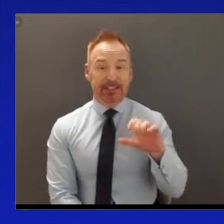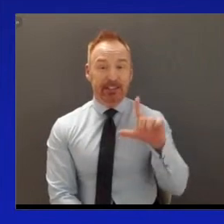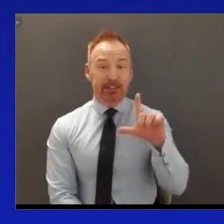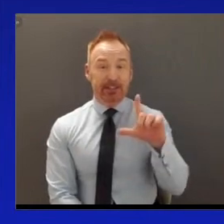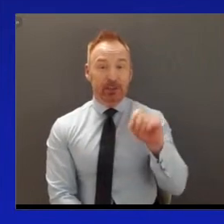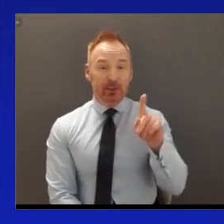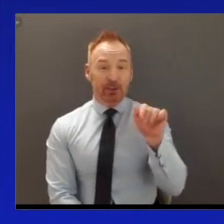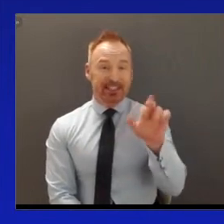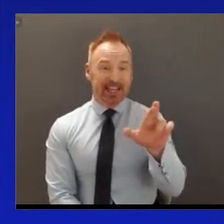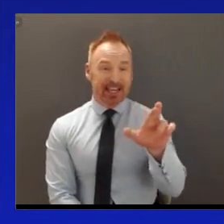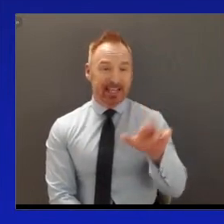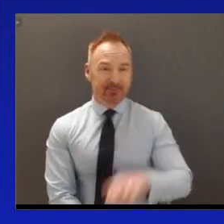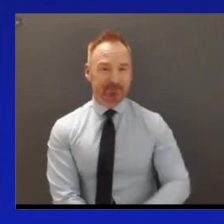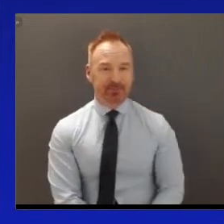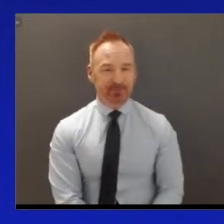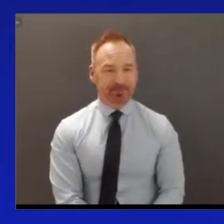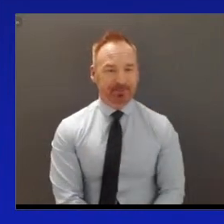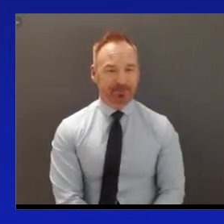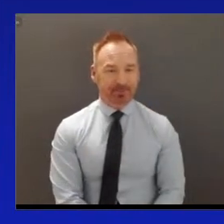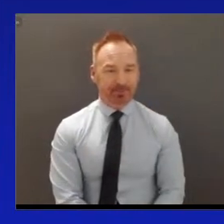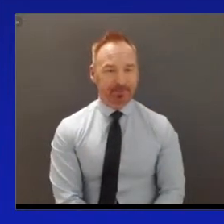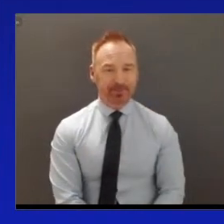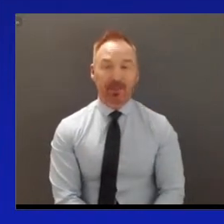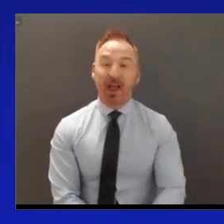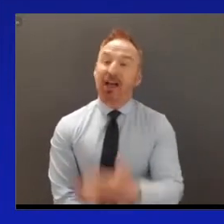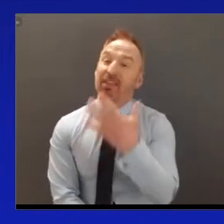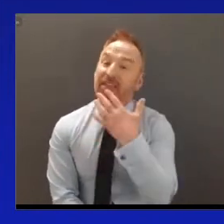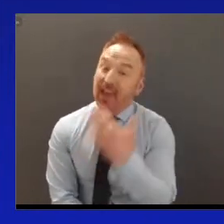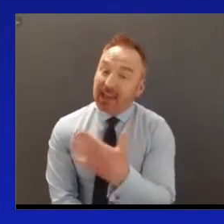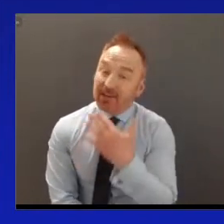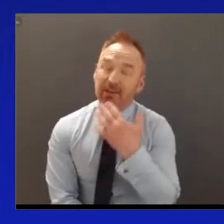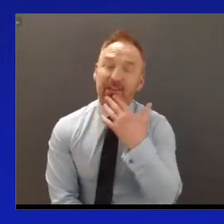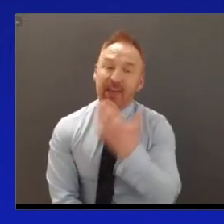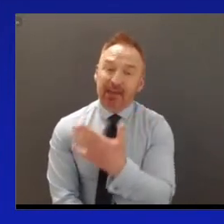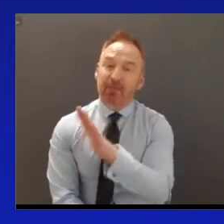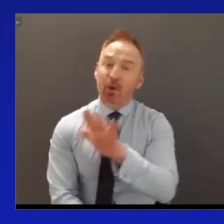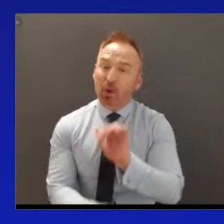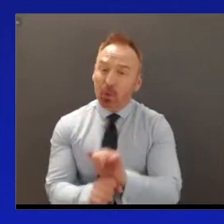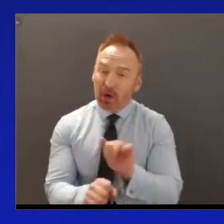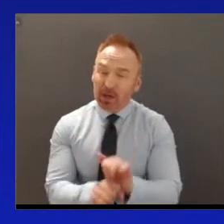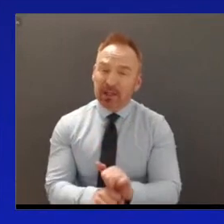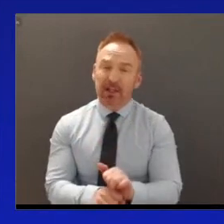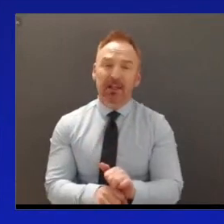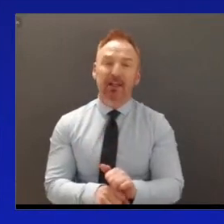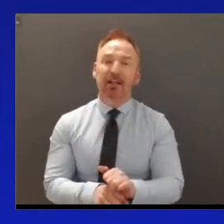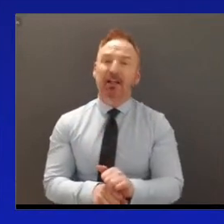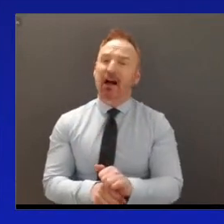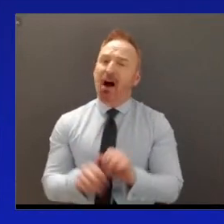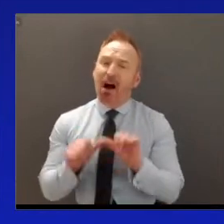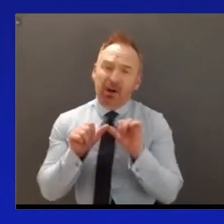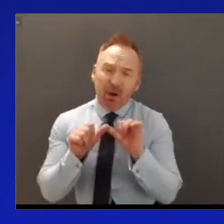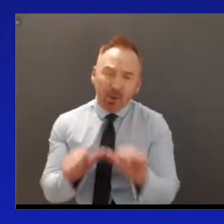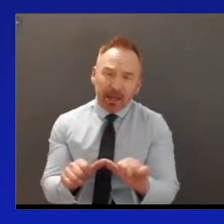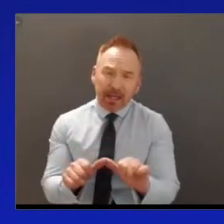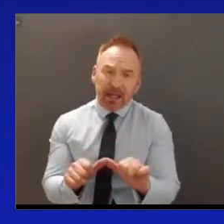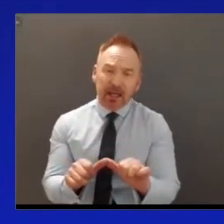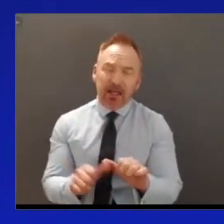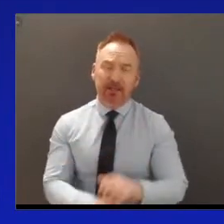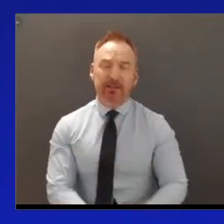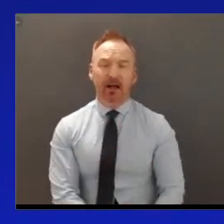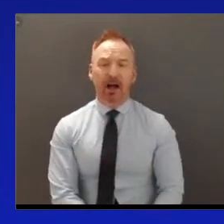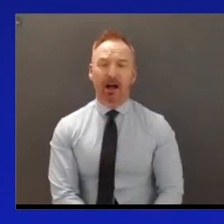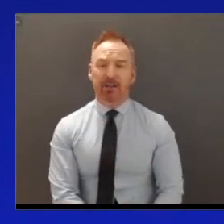Thank you, Chair Eglai. Thank you for your work, always ongoing on this file. Merci